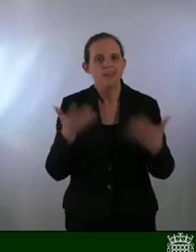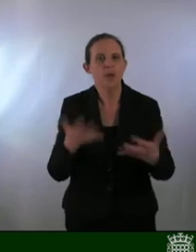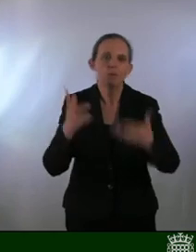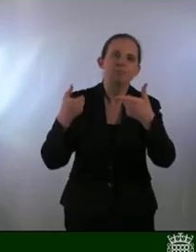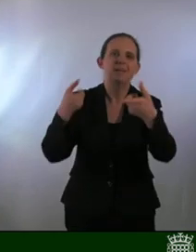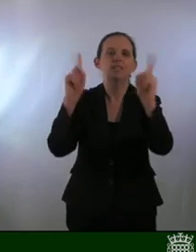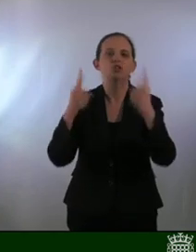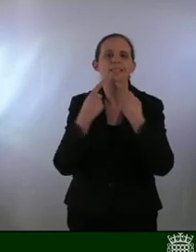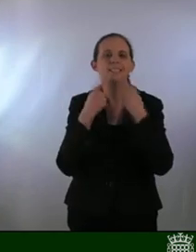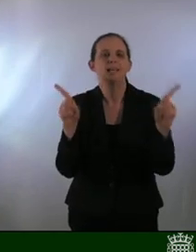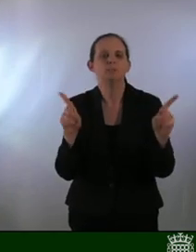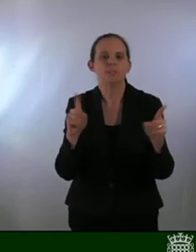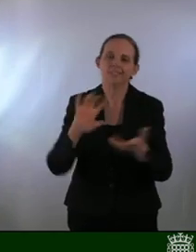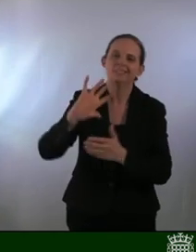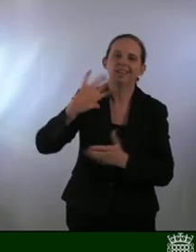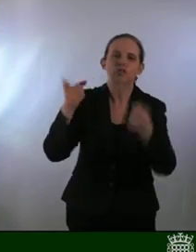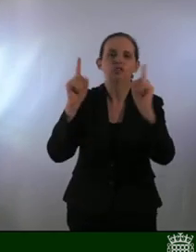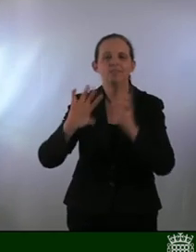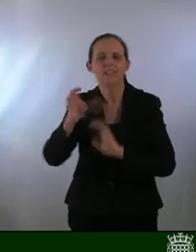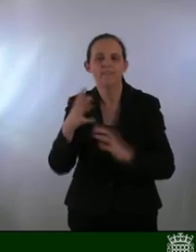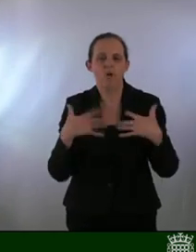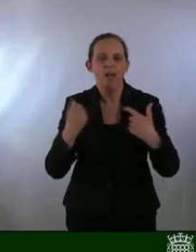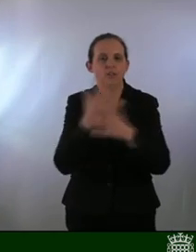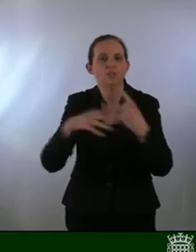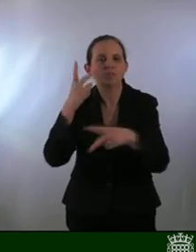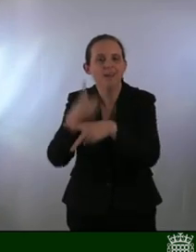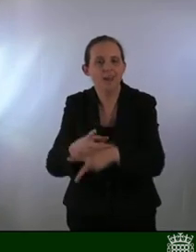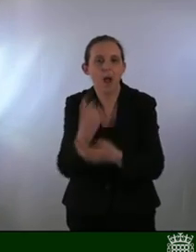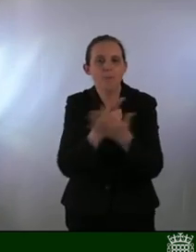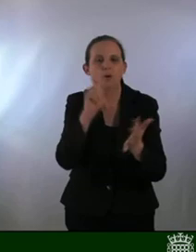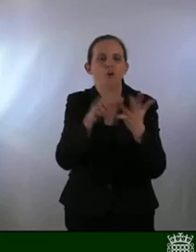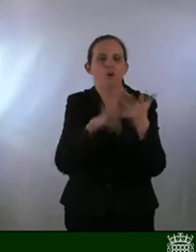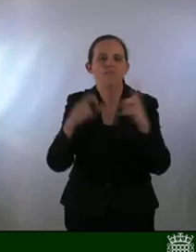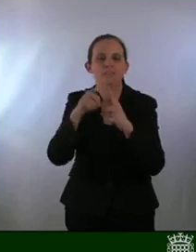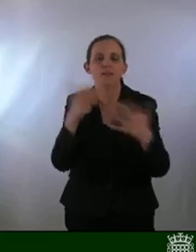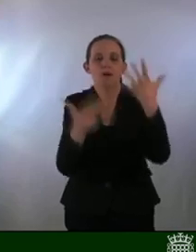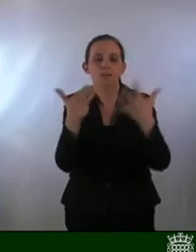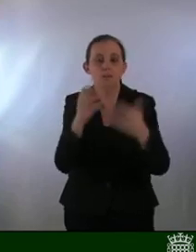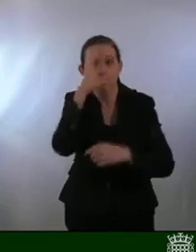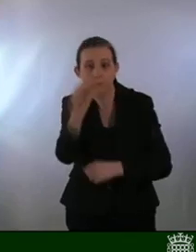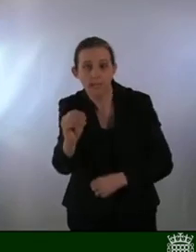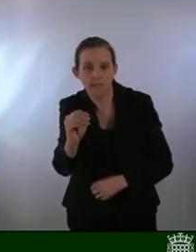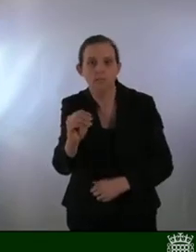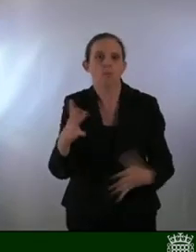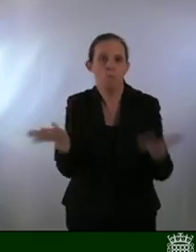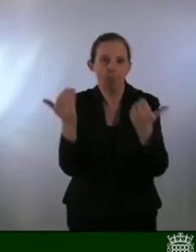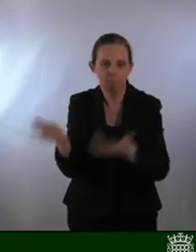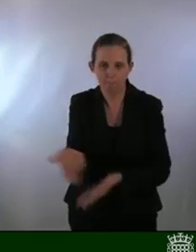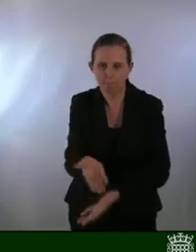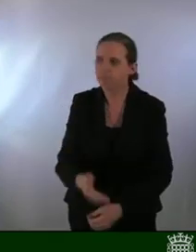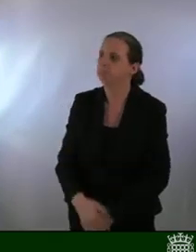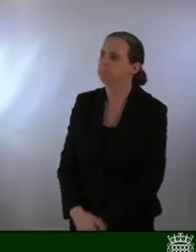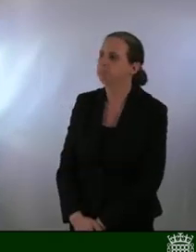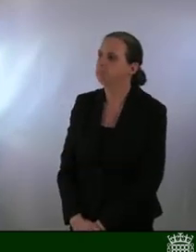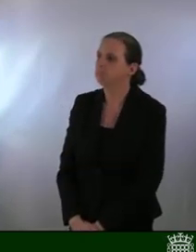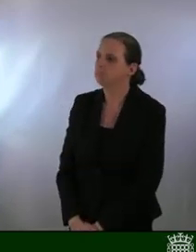Real statement. Secretary of State for Health and Social Care on Covid-19 update. Secretary of State for Health.